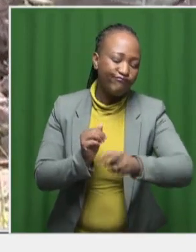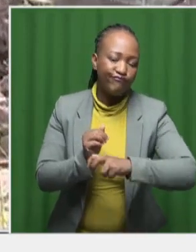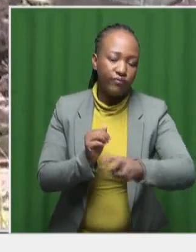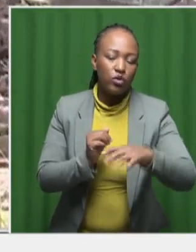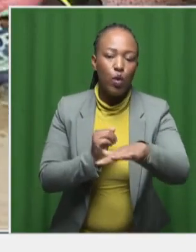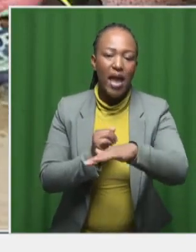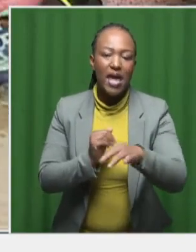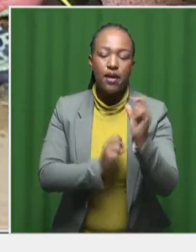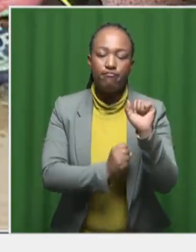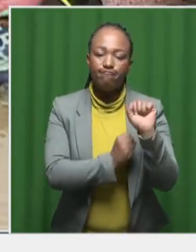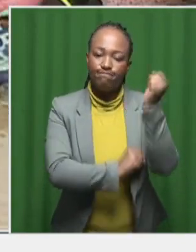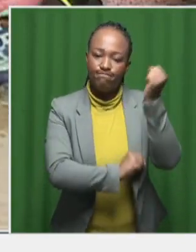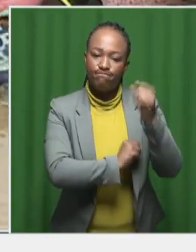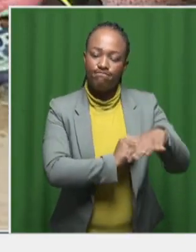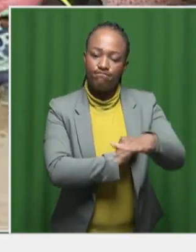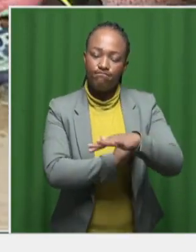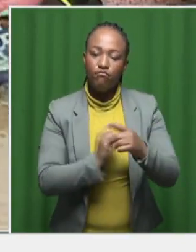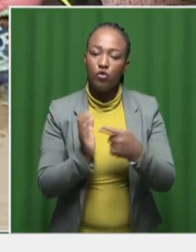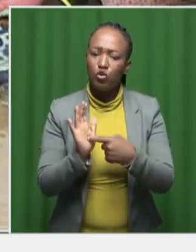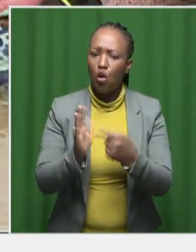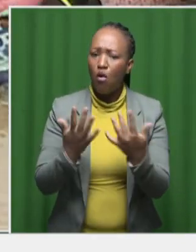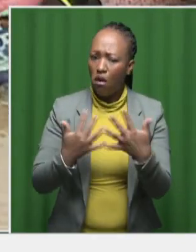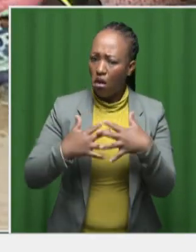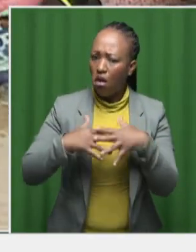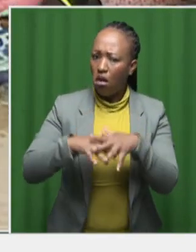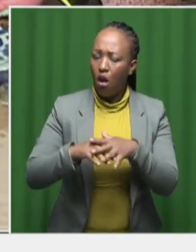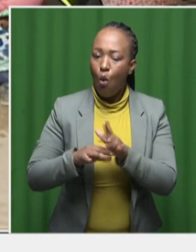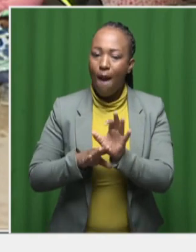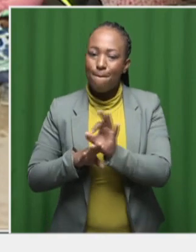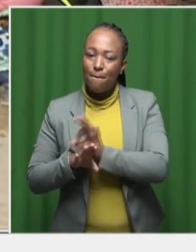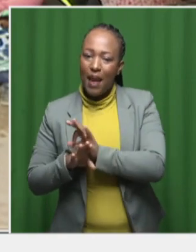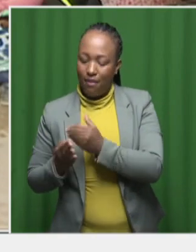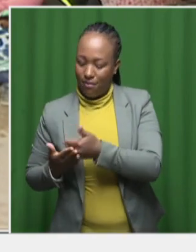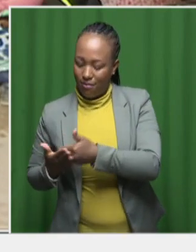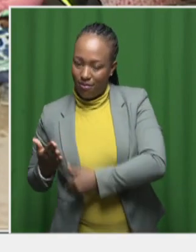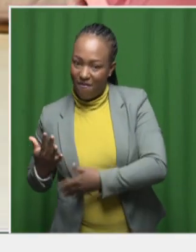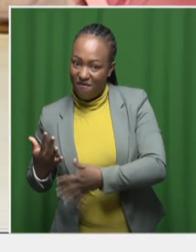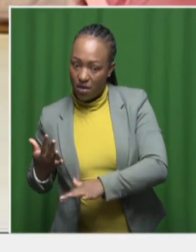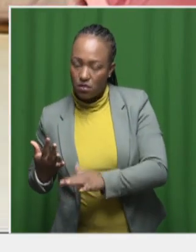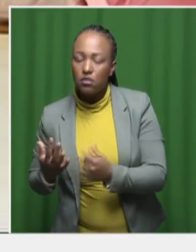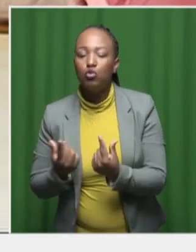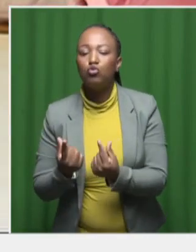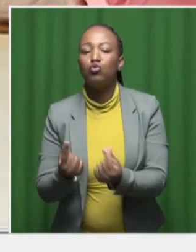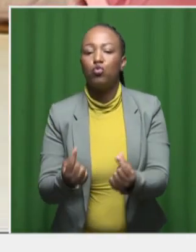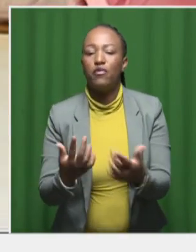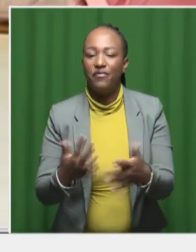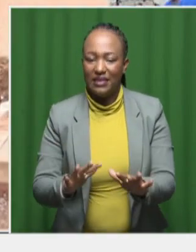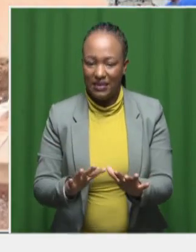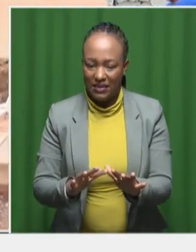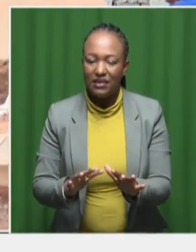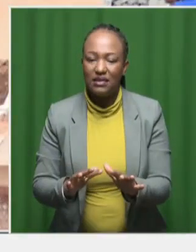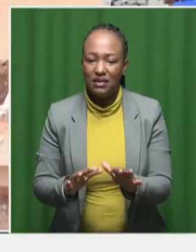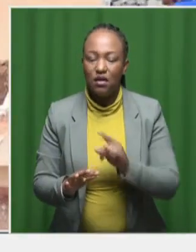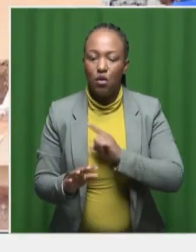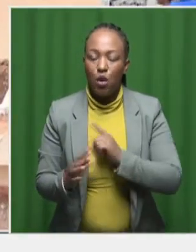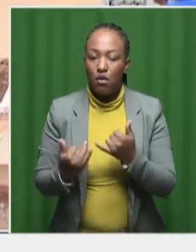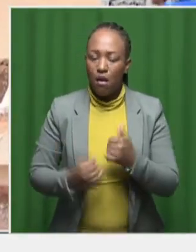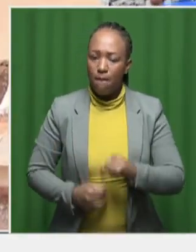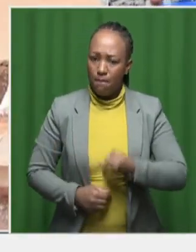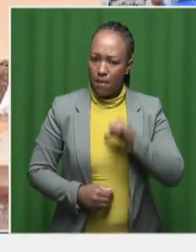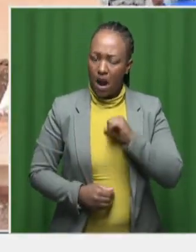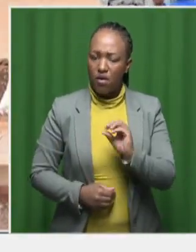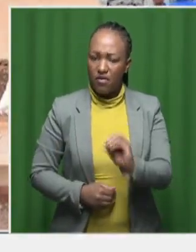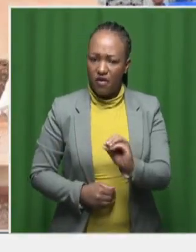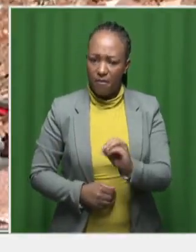record of the implementation of our plan to restore services in the city. So we are proud of that record. Looking at the